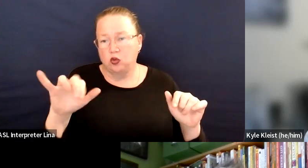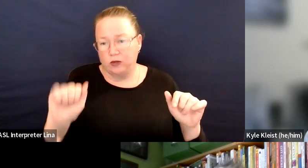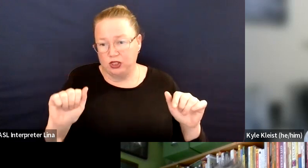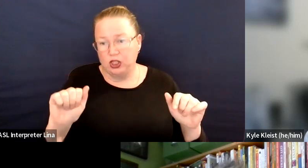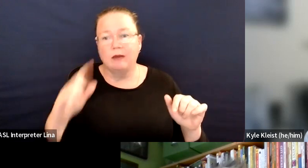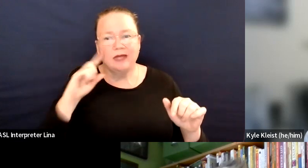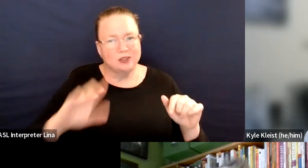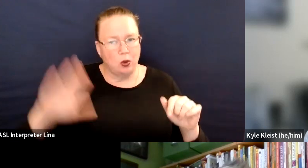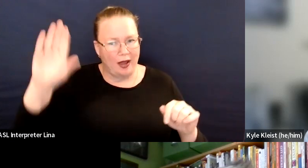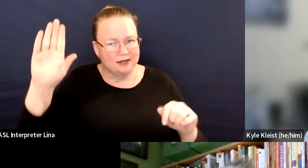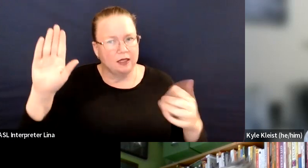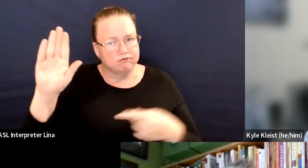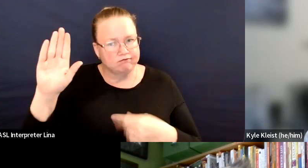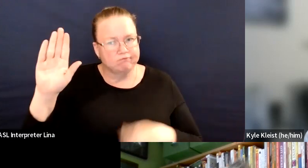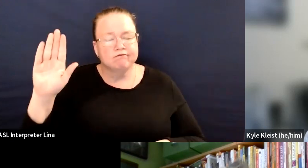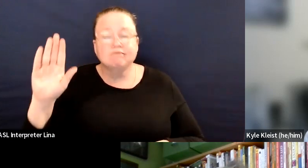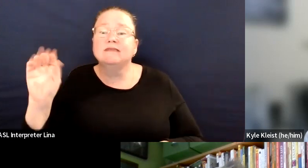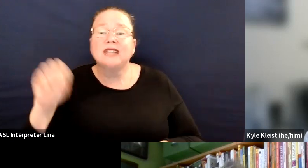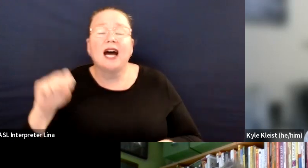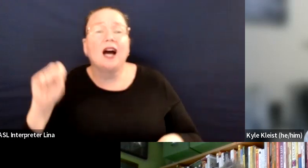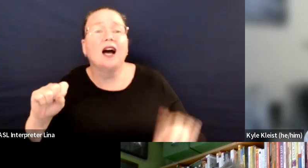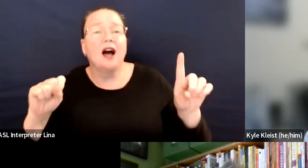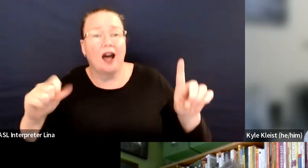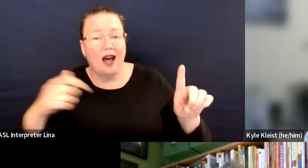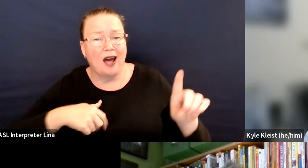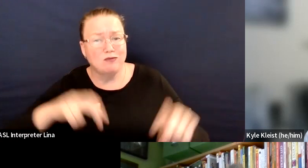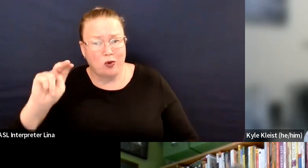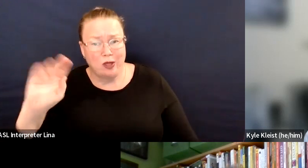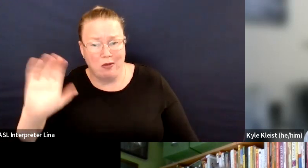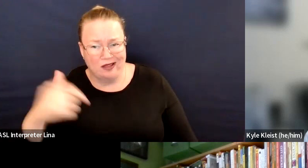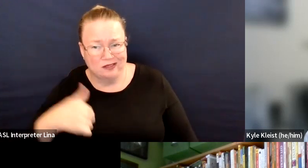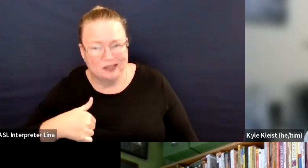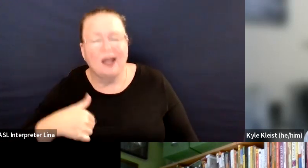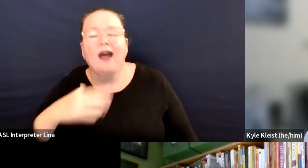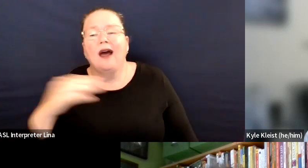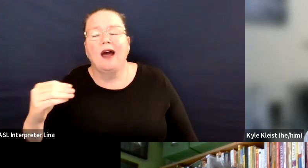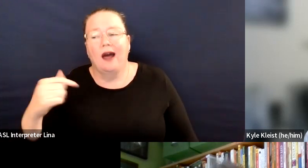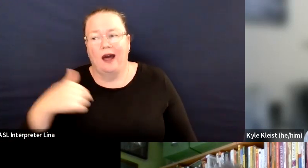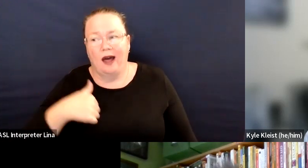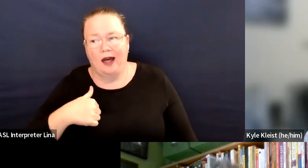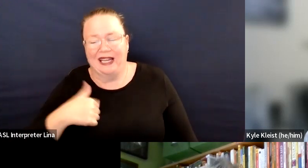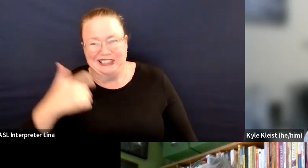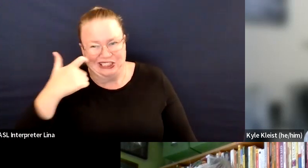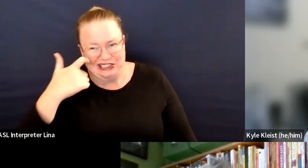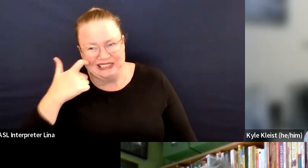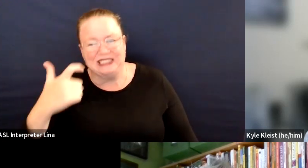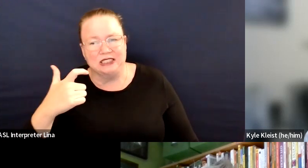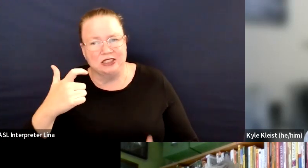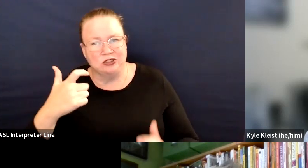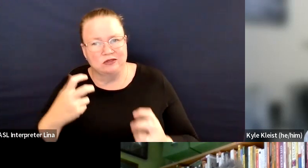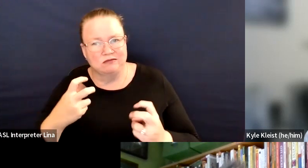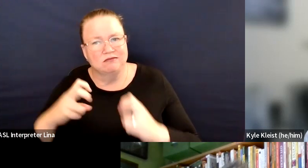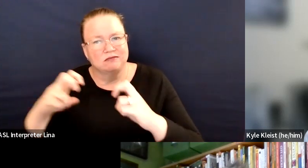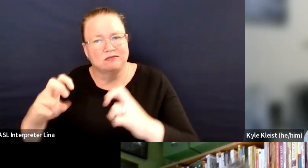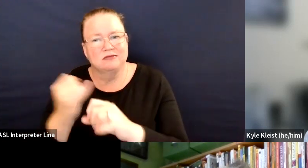since she had her hand up. Yeah, I am from North Carolina, and I just recently rotated off of